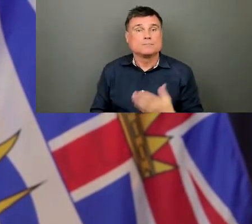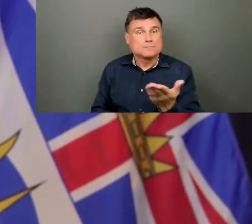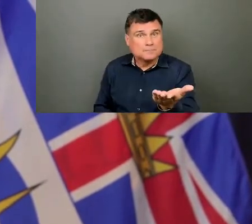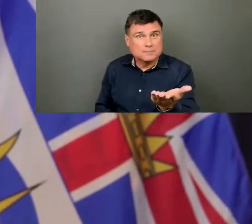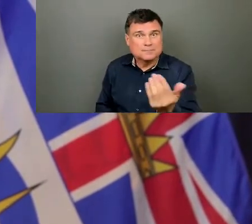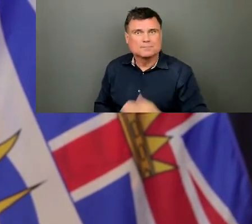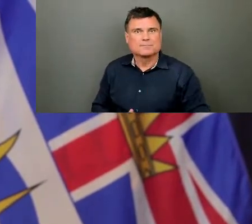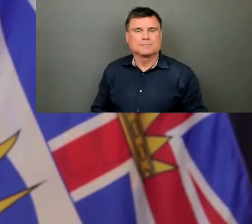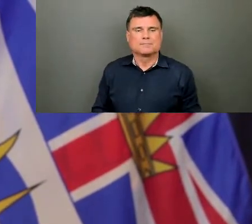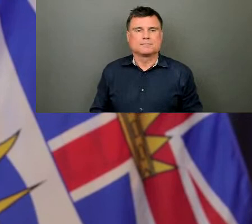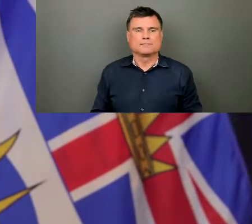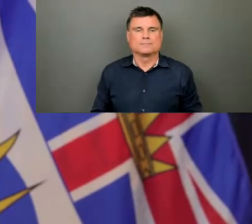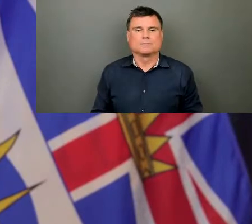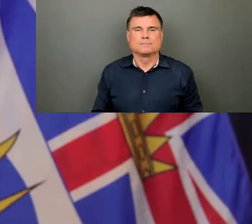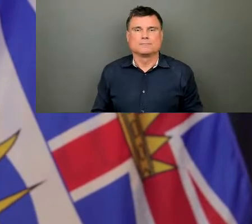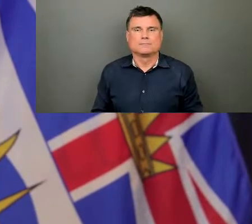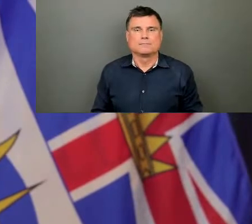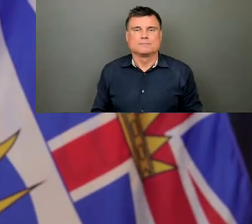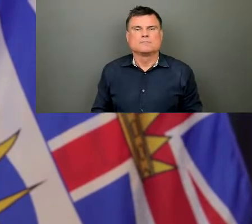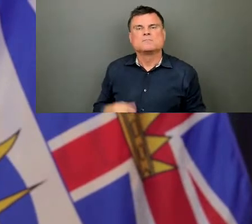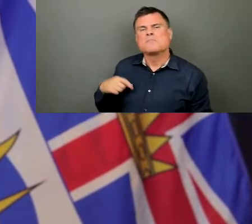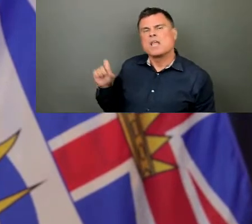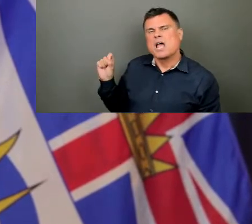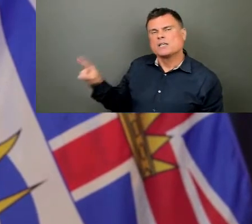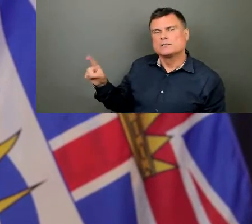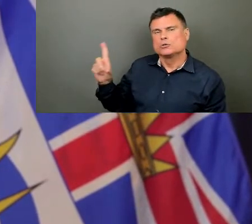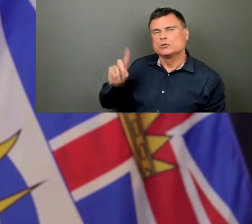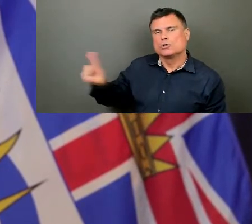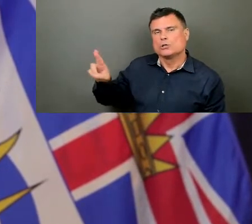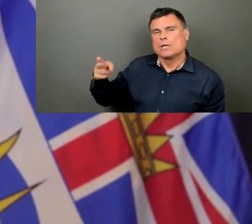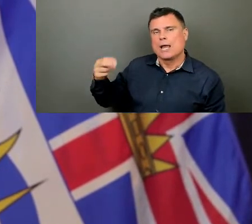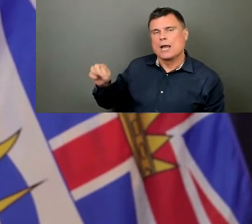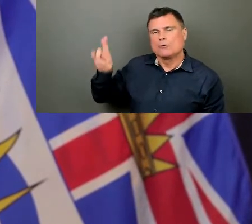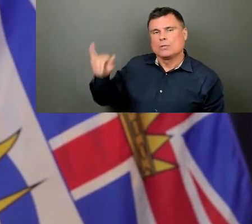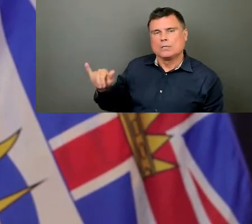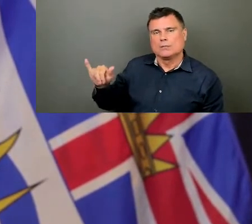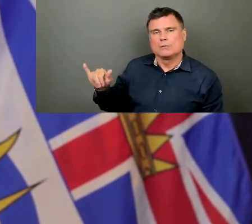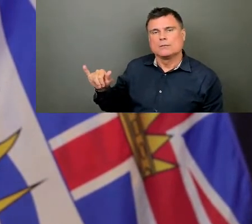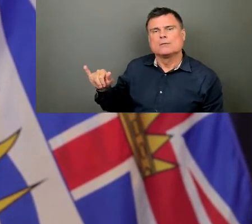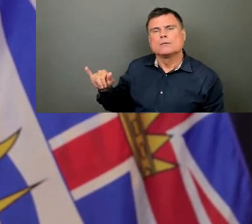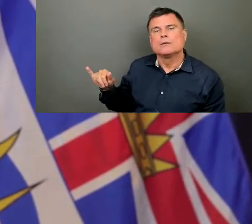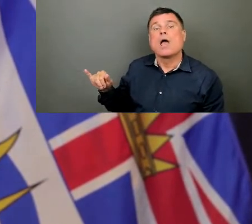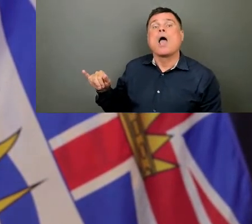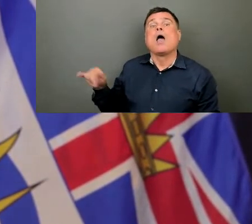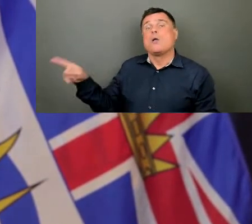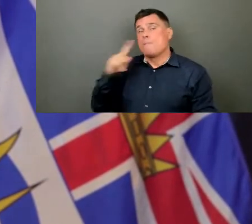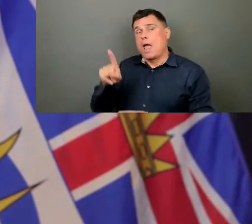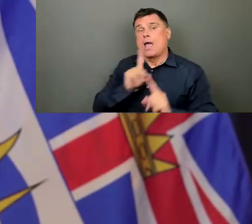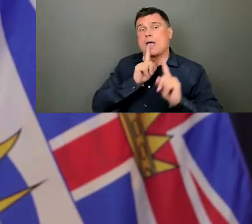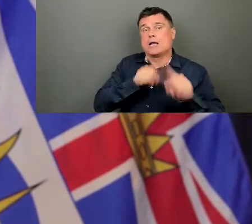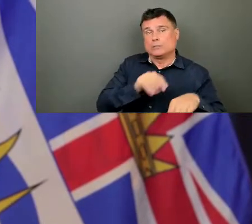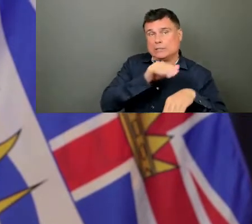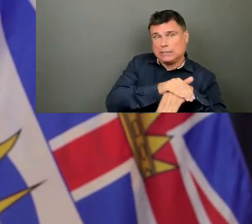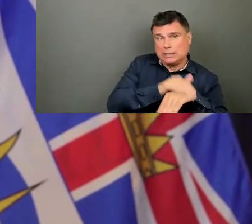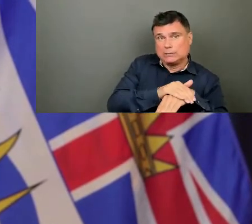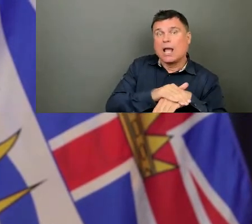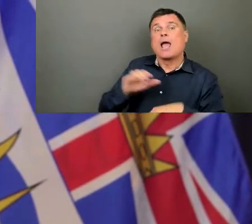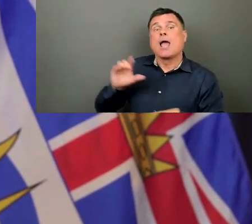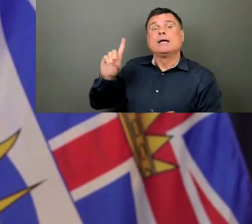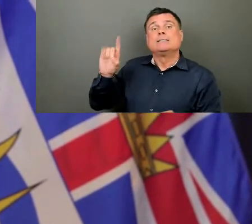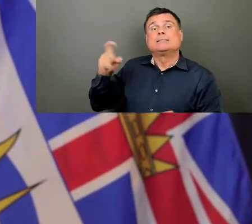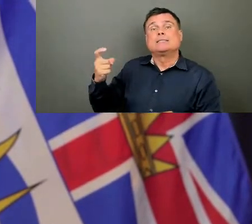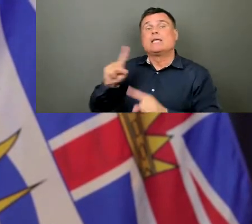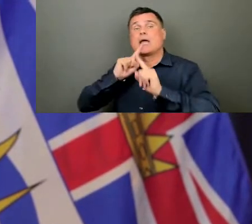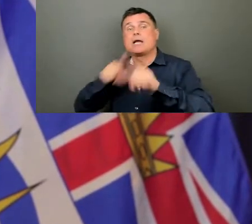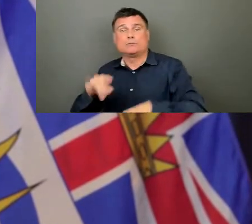French. Dr. Henry, given what you said about the importance of those around kids being vaccinated to protect them, we know that they are far